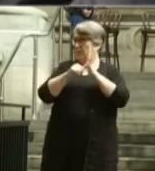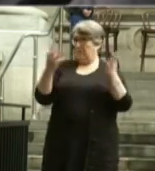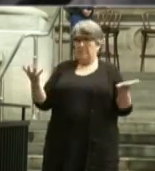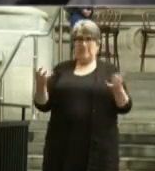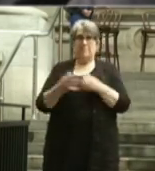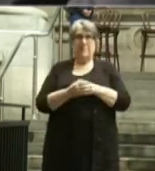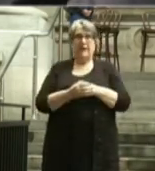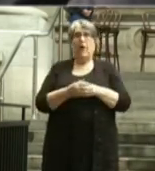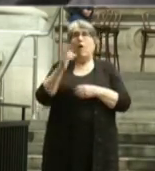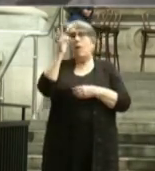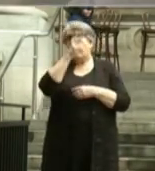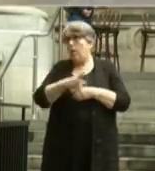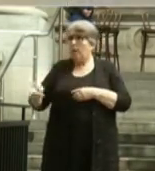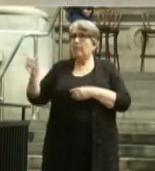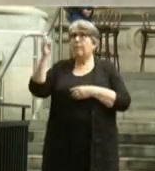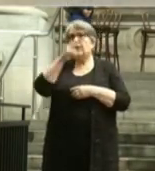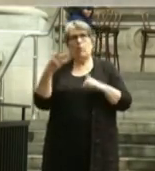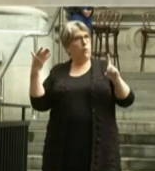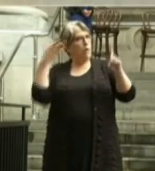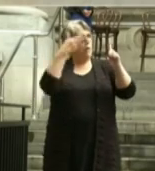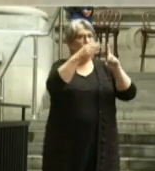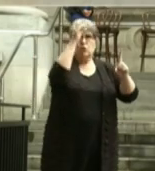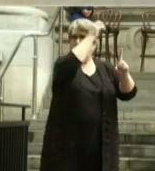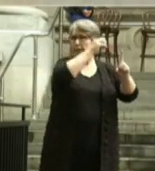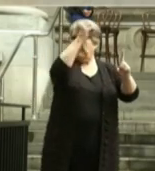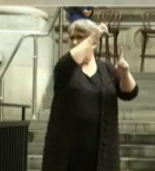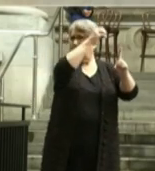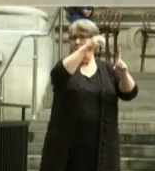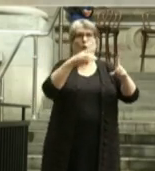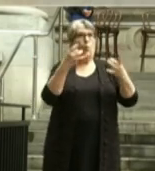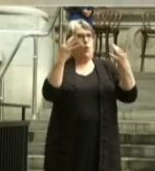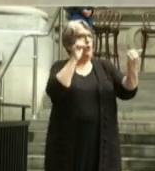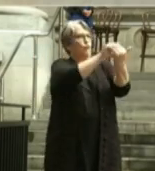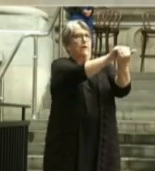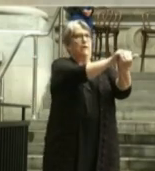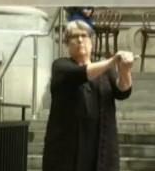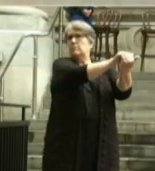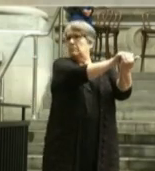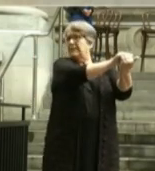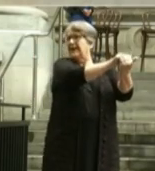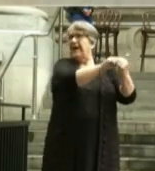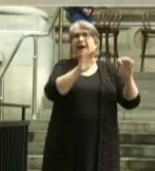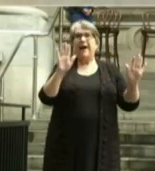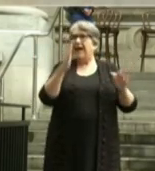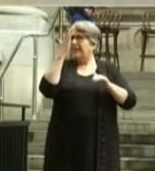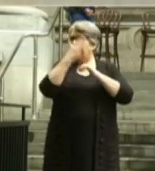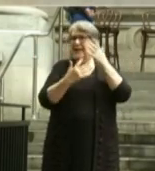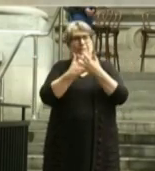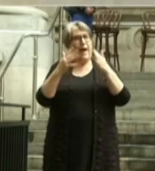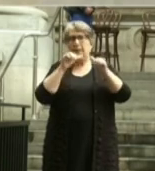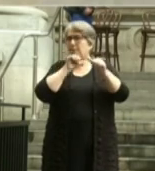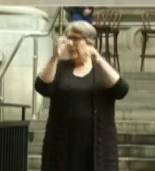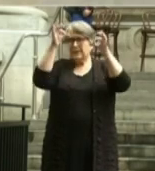In the modern era, too often we gravitate to the opinions that we already agree with. But that's never how the